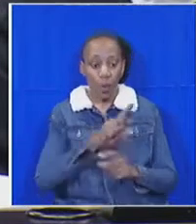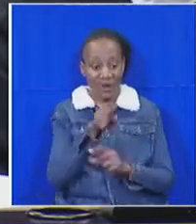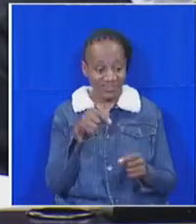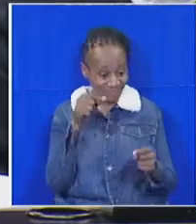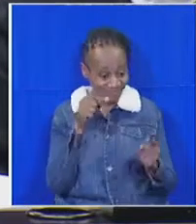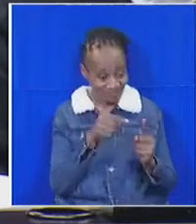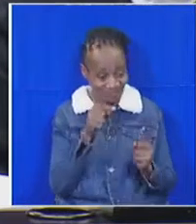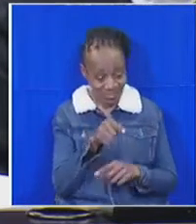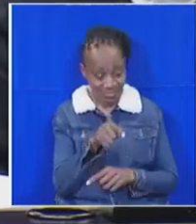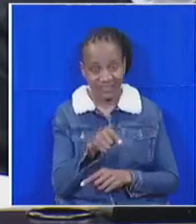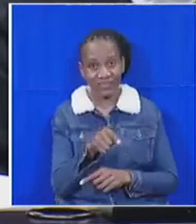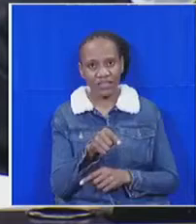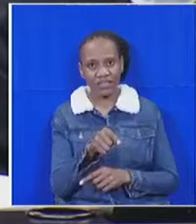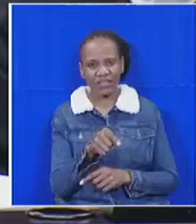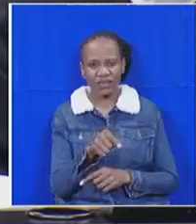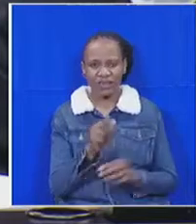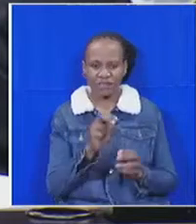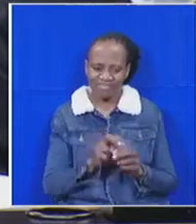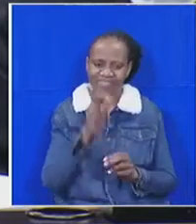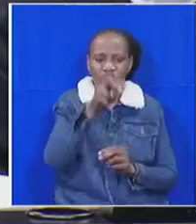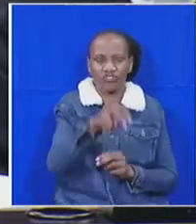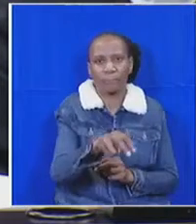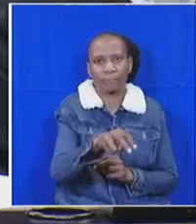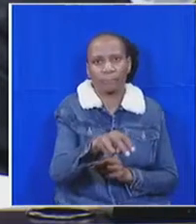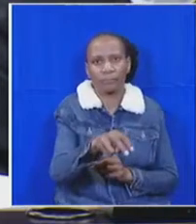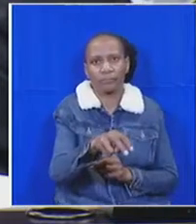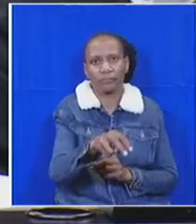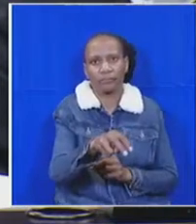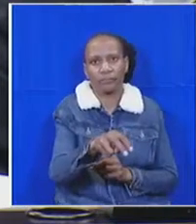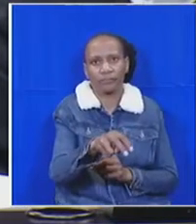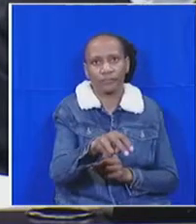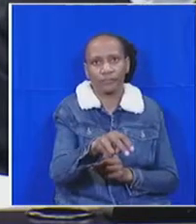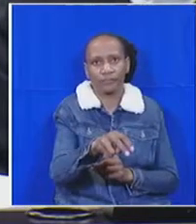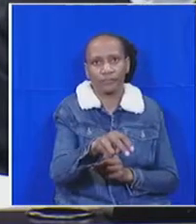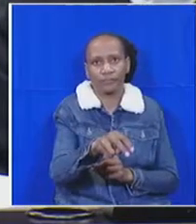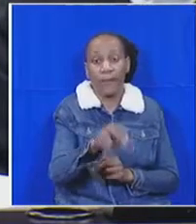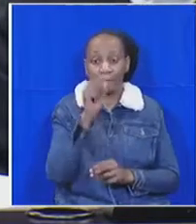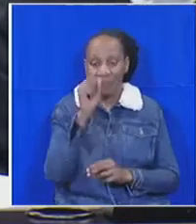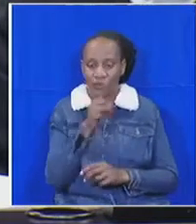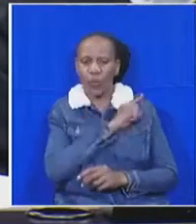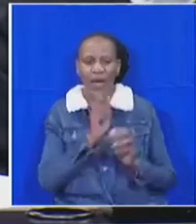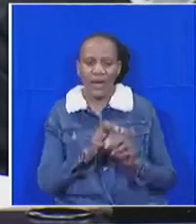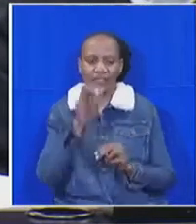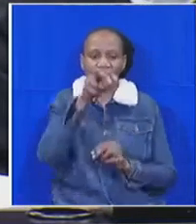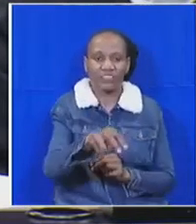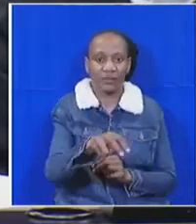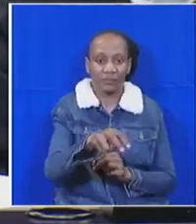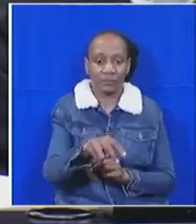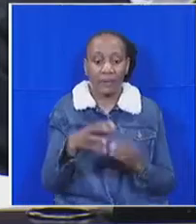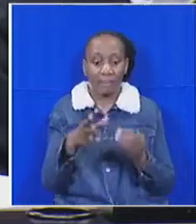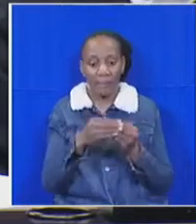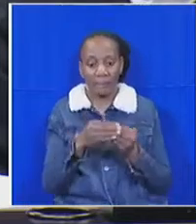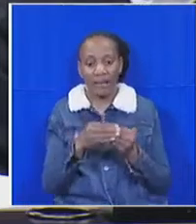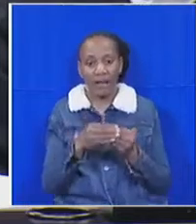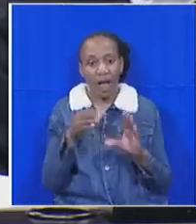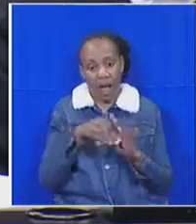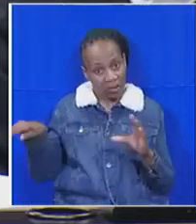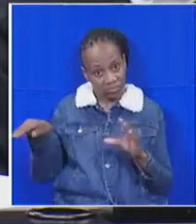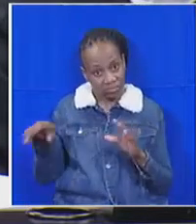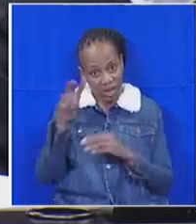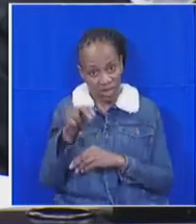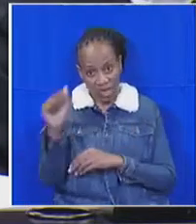not on the basis that the member is not a member. That should not be the issue. This